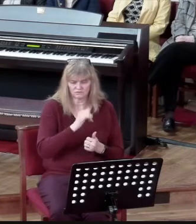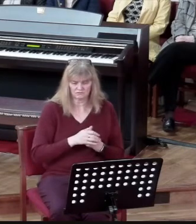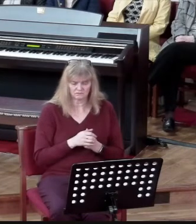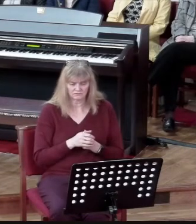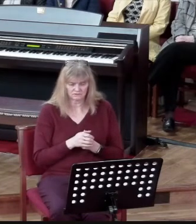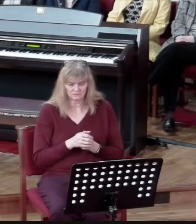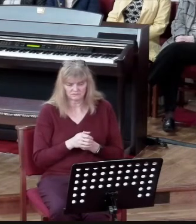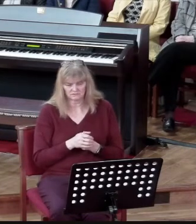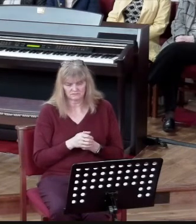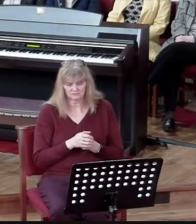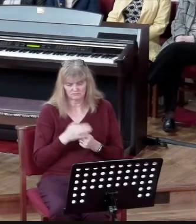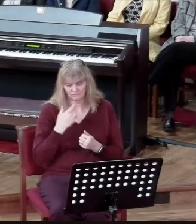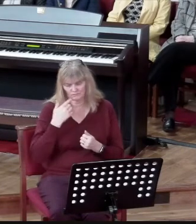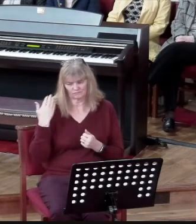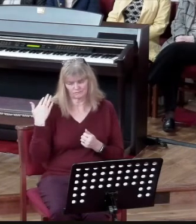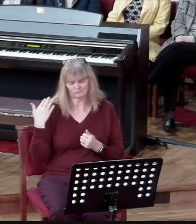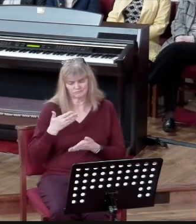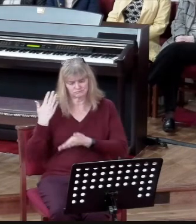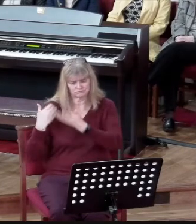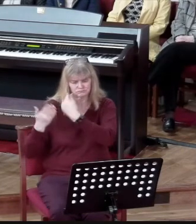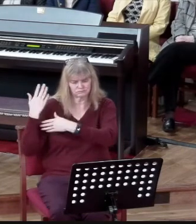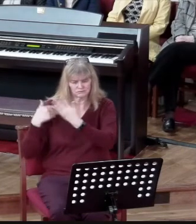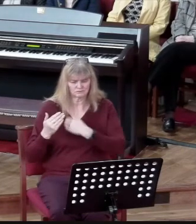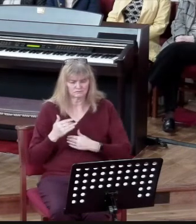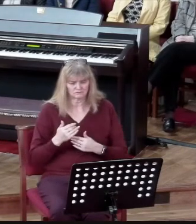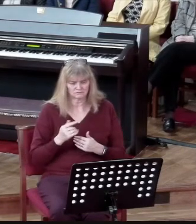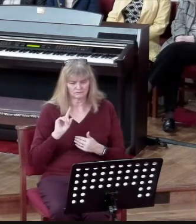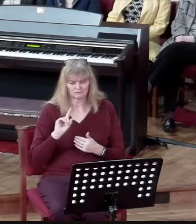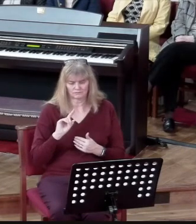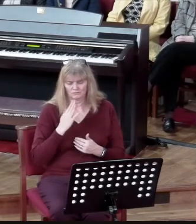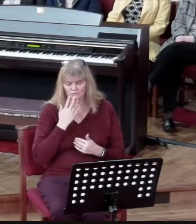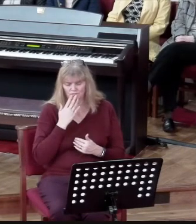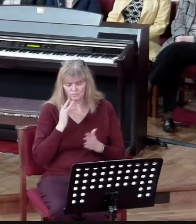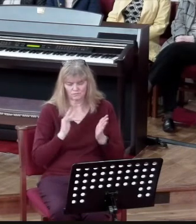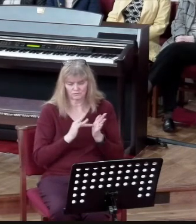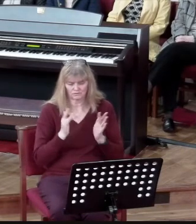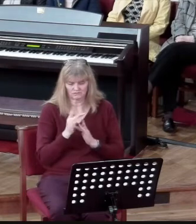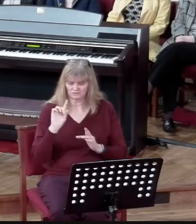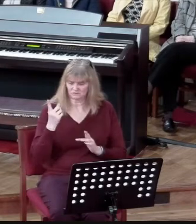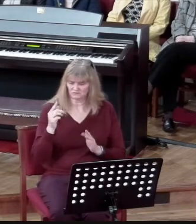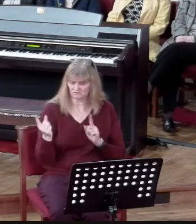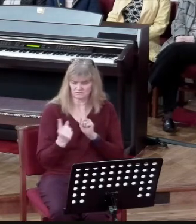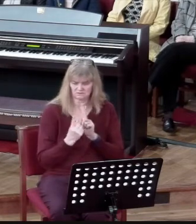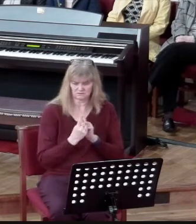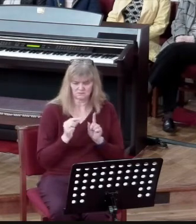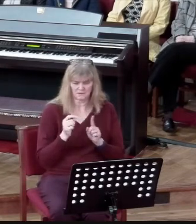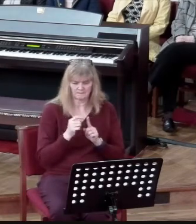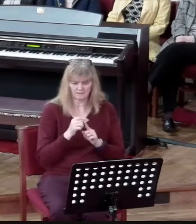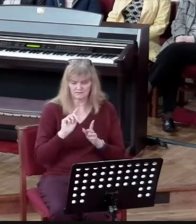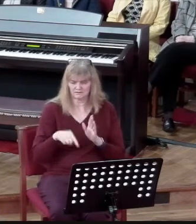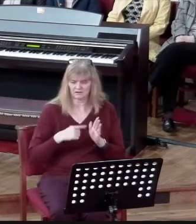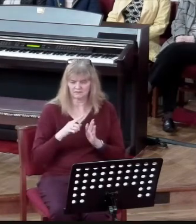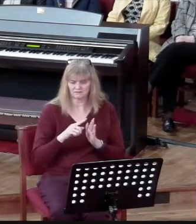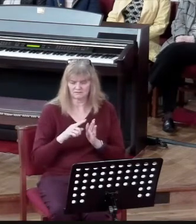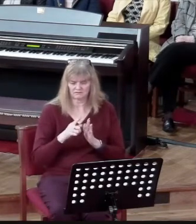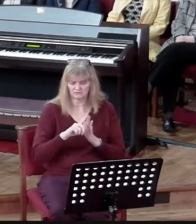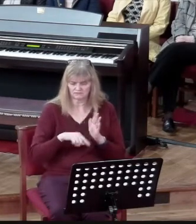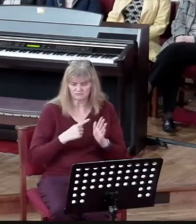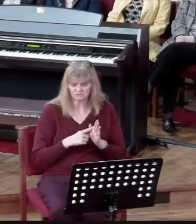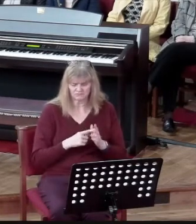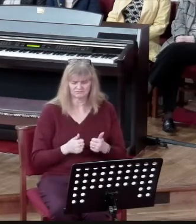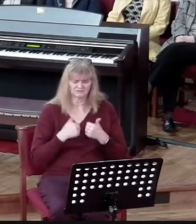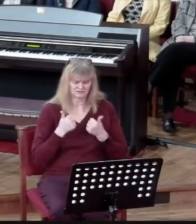of earlier days when Jesus first met Peter and James and John. And it's a great story, but